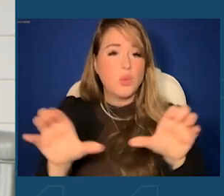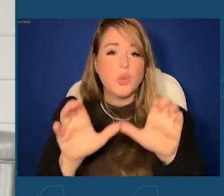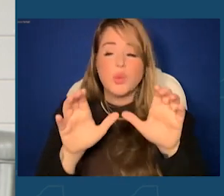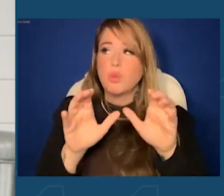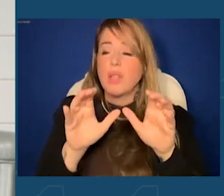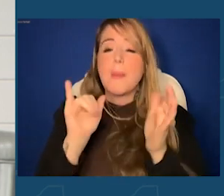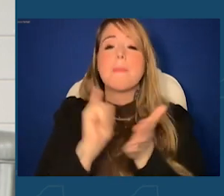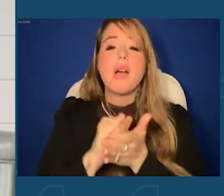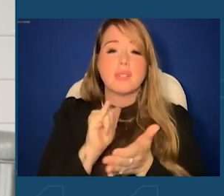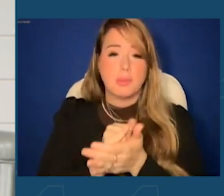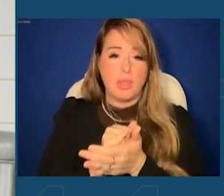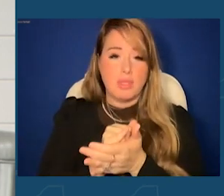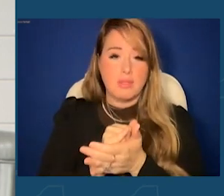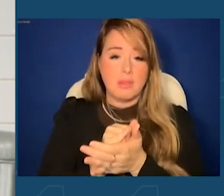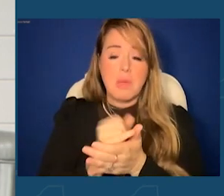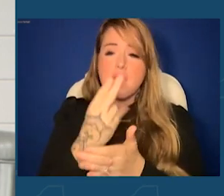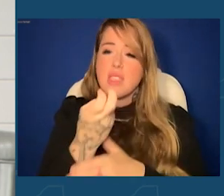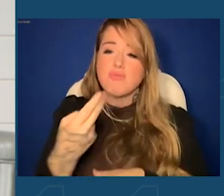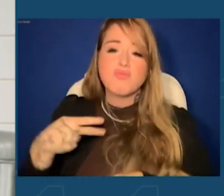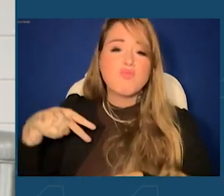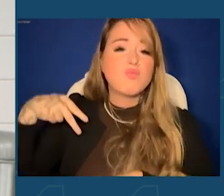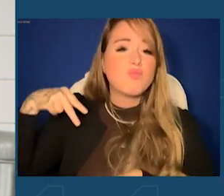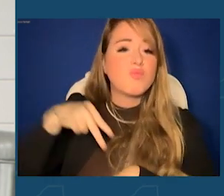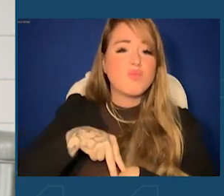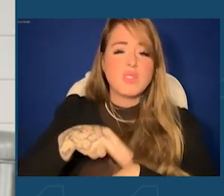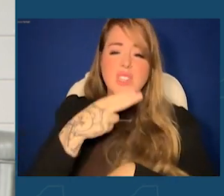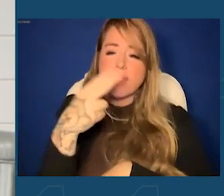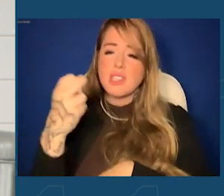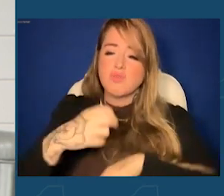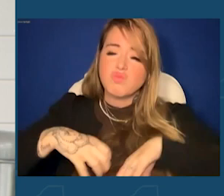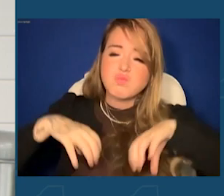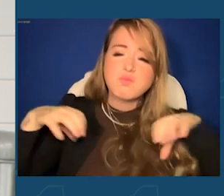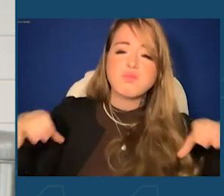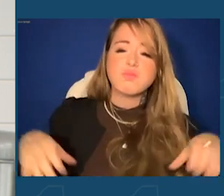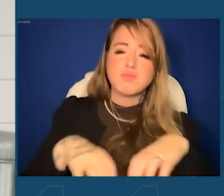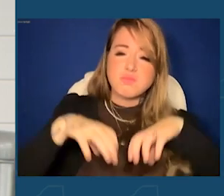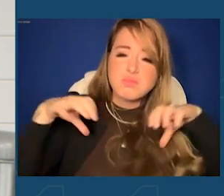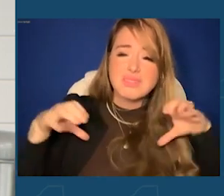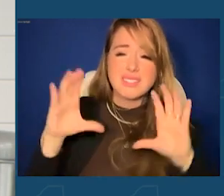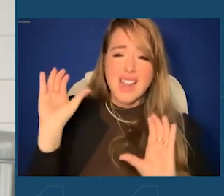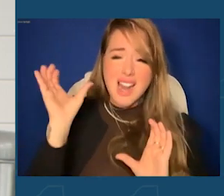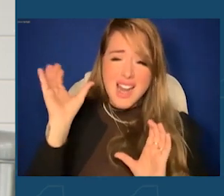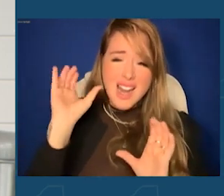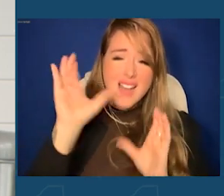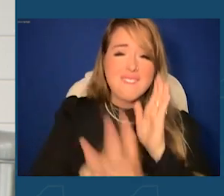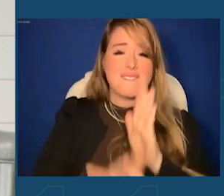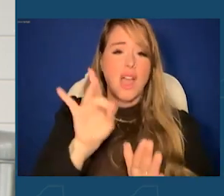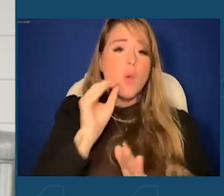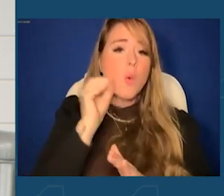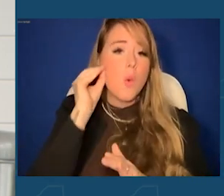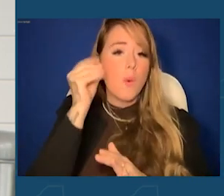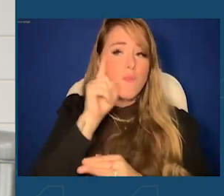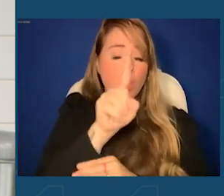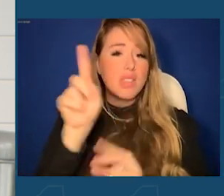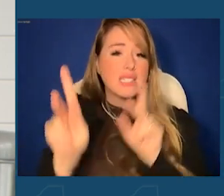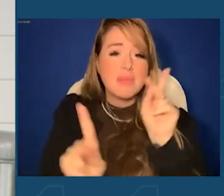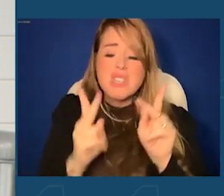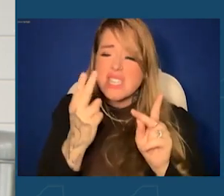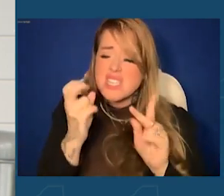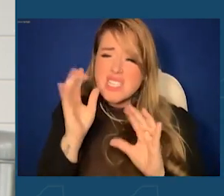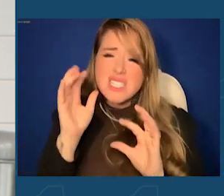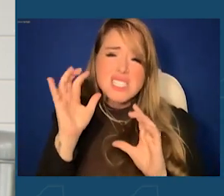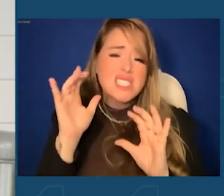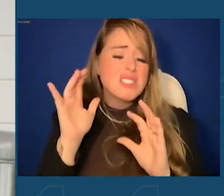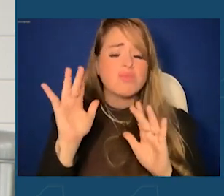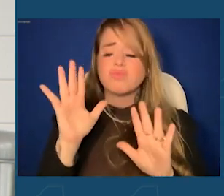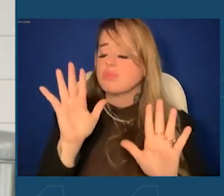rose up. He put so much muscle behind the effort to find homes for these individuals any way he could, leaving no